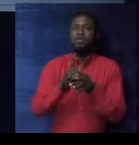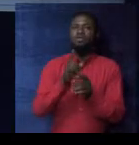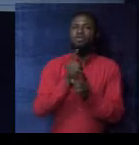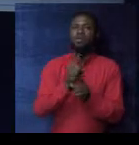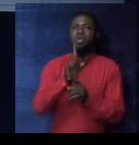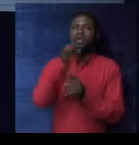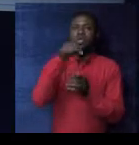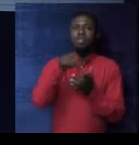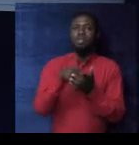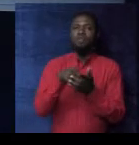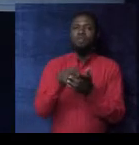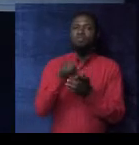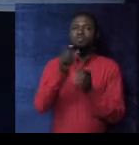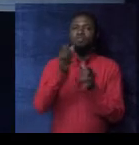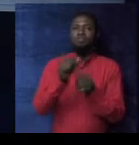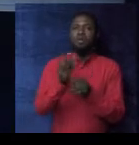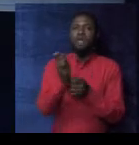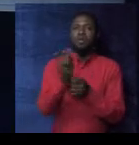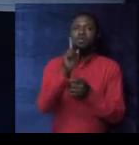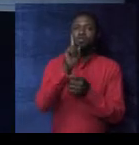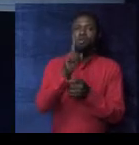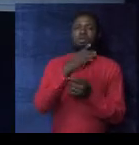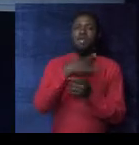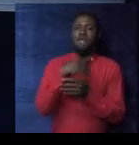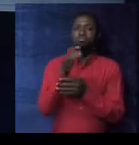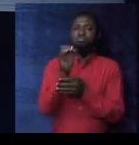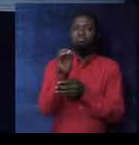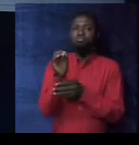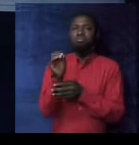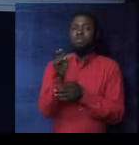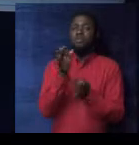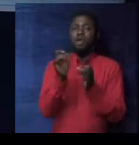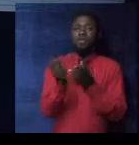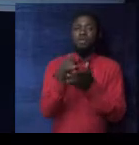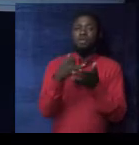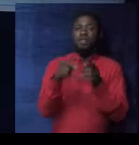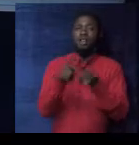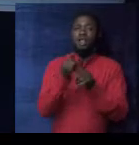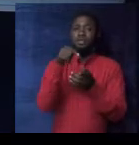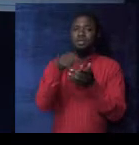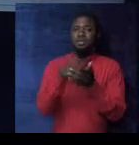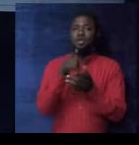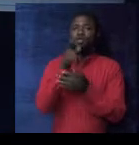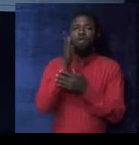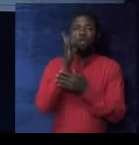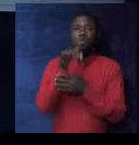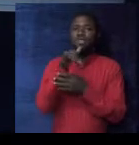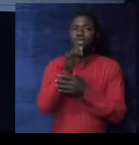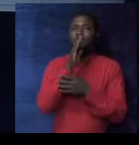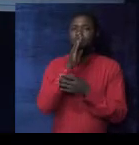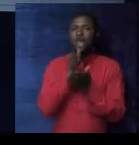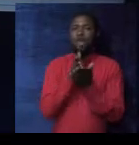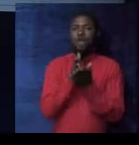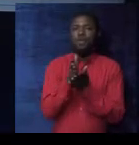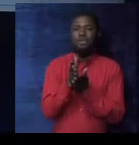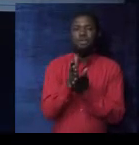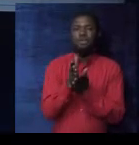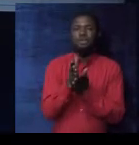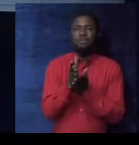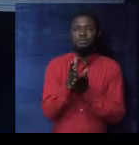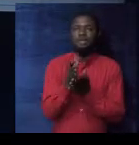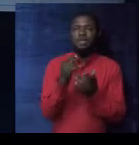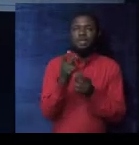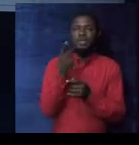then there are 3 spaces to the right. So this is just 1,000, of course, and you write 1, then 1,000 in words. But if you write it like this, my friend, you will still